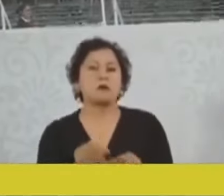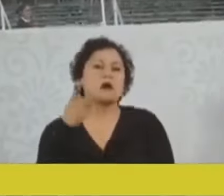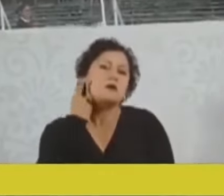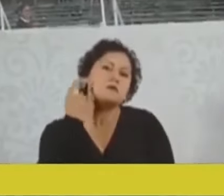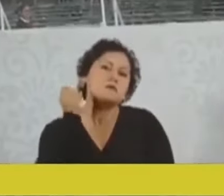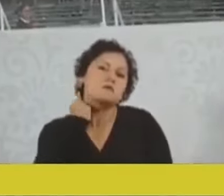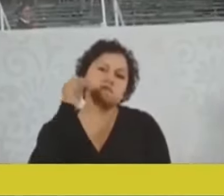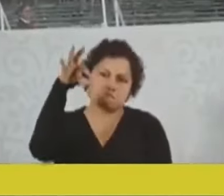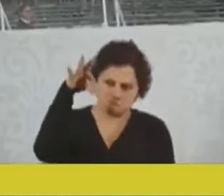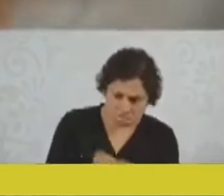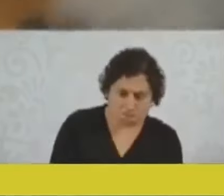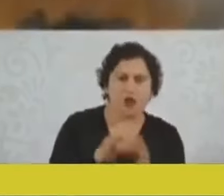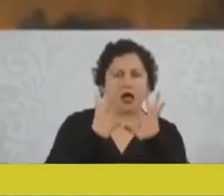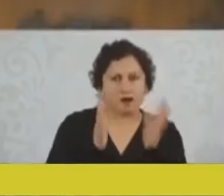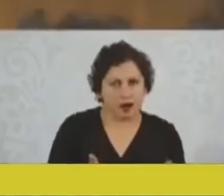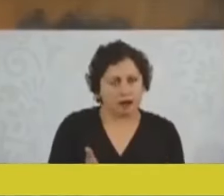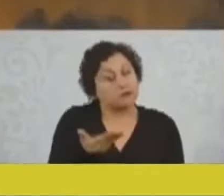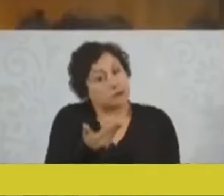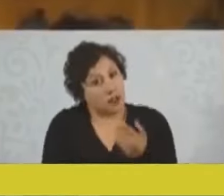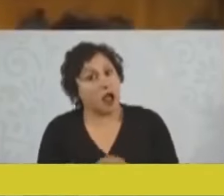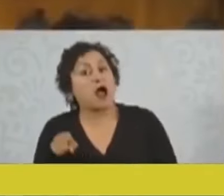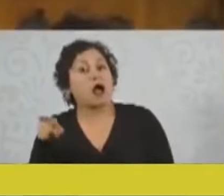legislative is elected democratically.